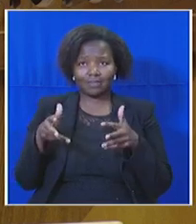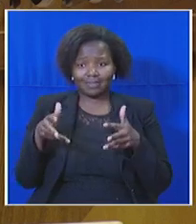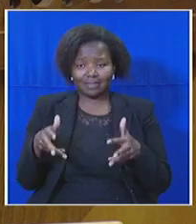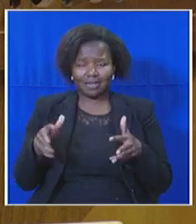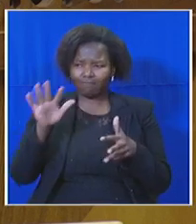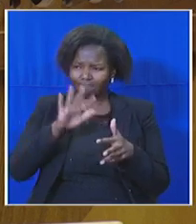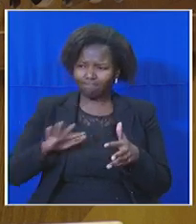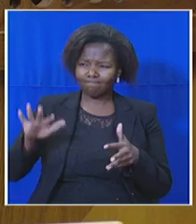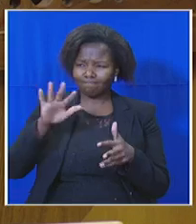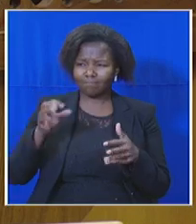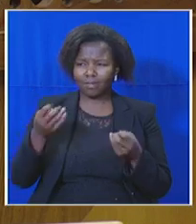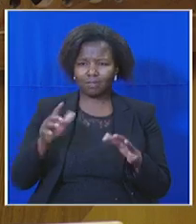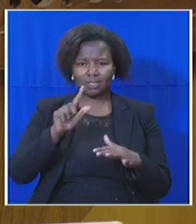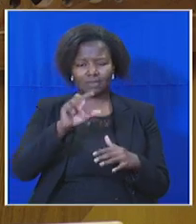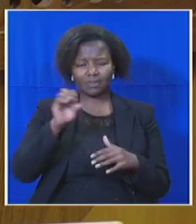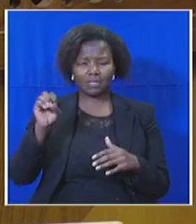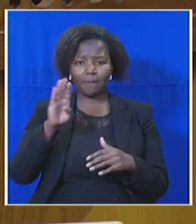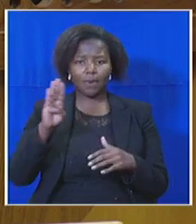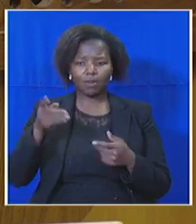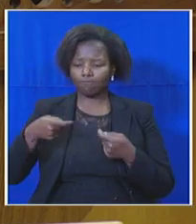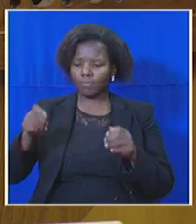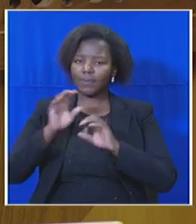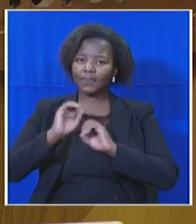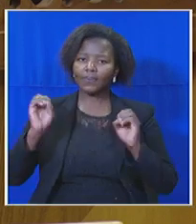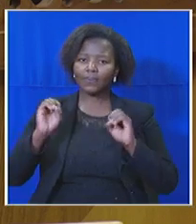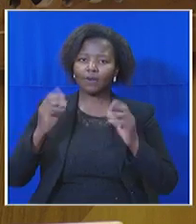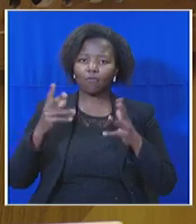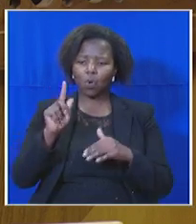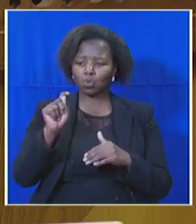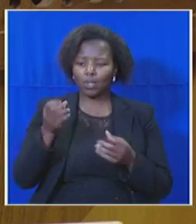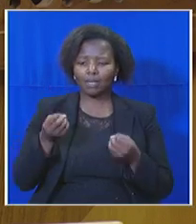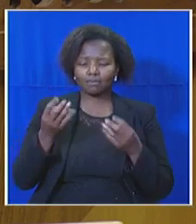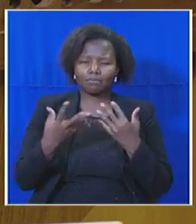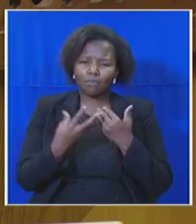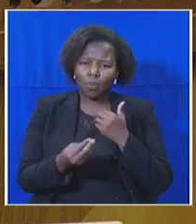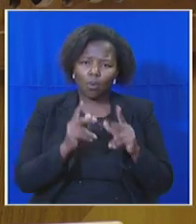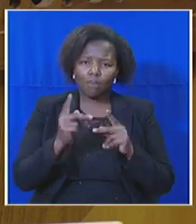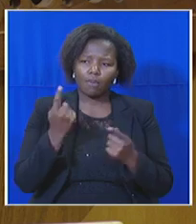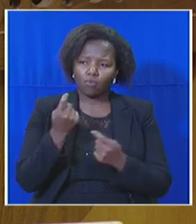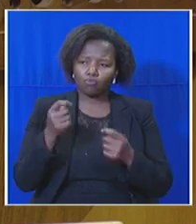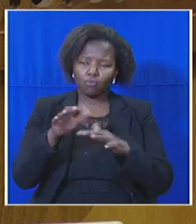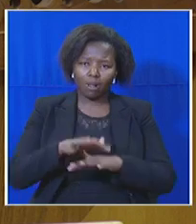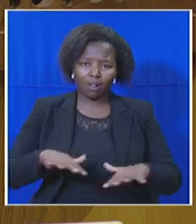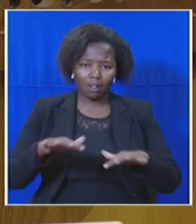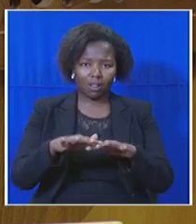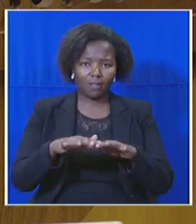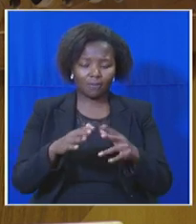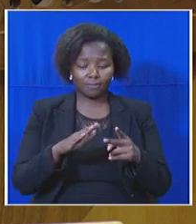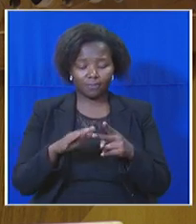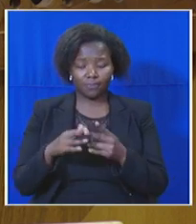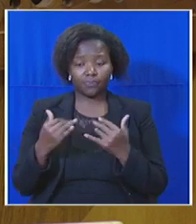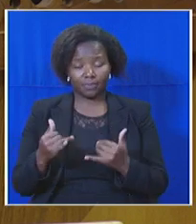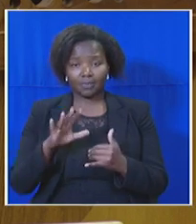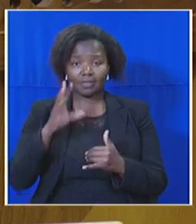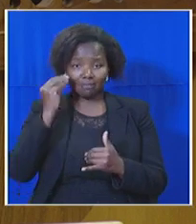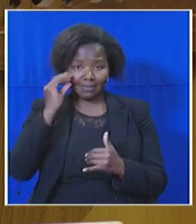estimate of about 700 billion unspent in terms of toilets for the poorest of the poor in the rural constituencies. Noting this above, we are